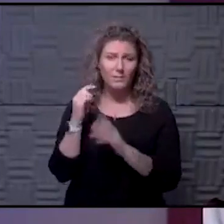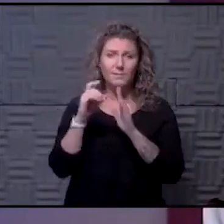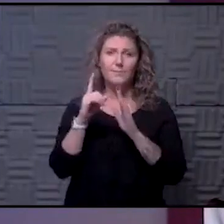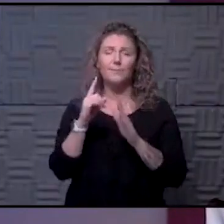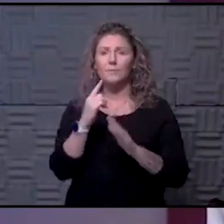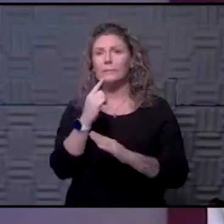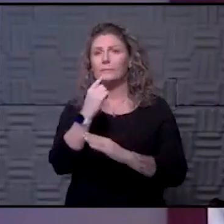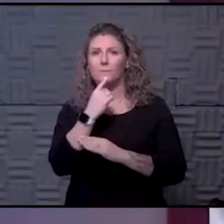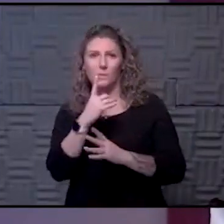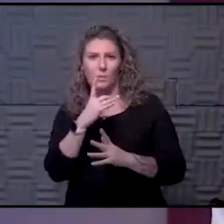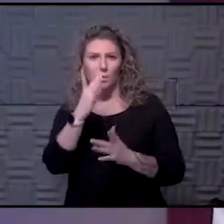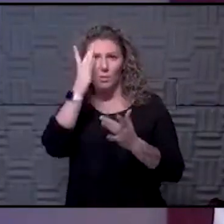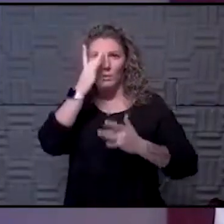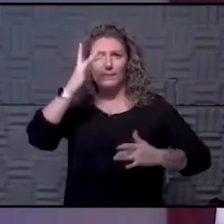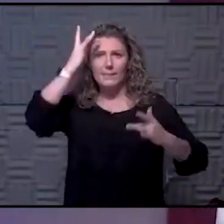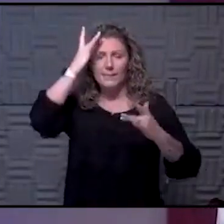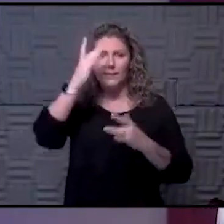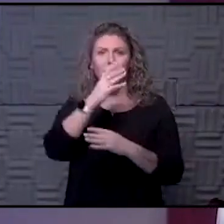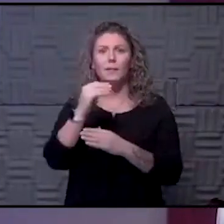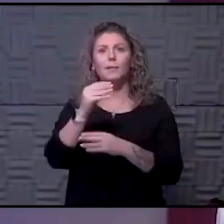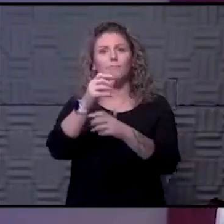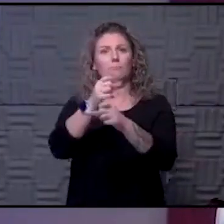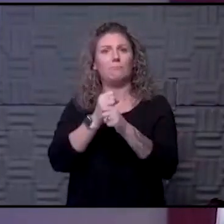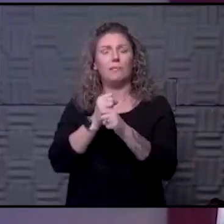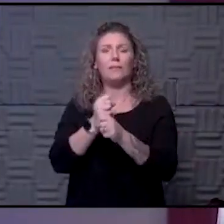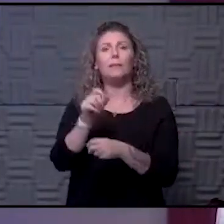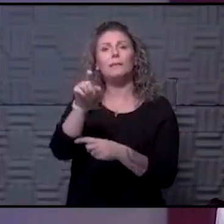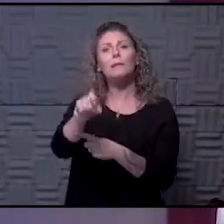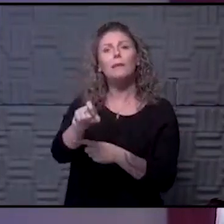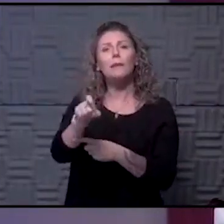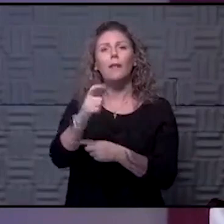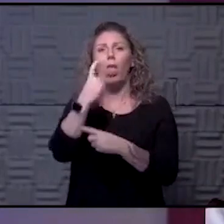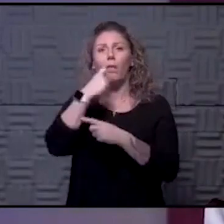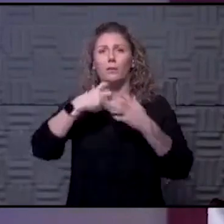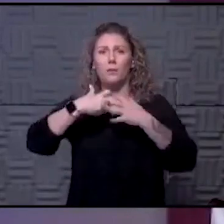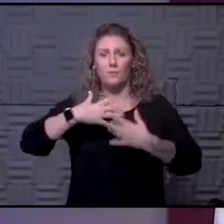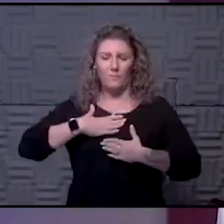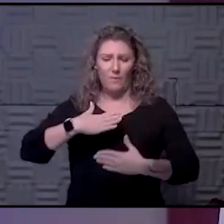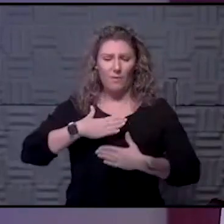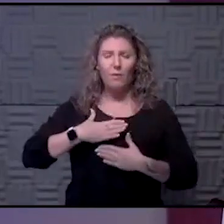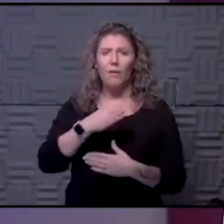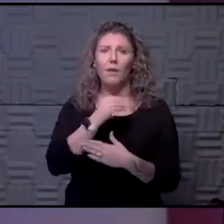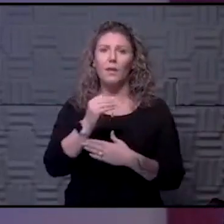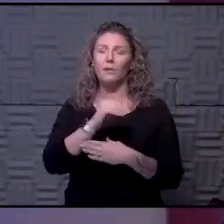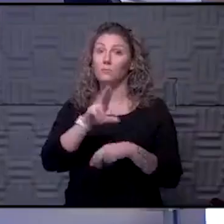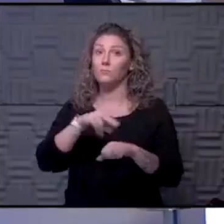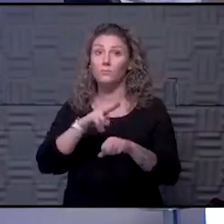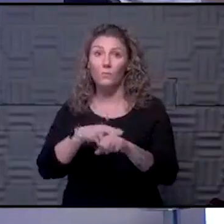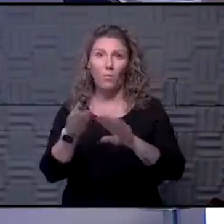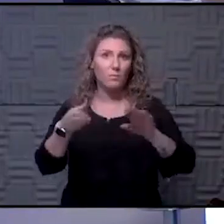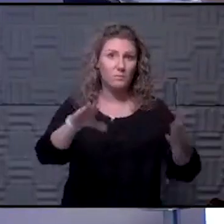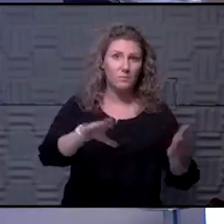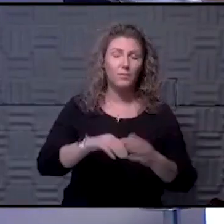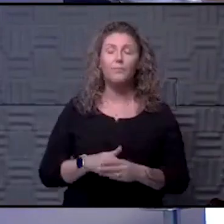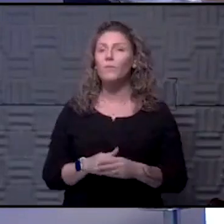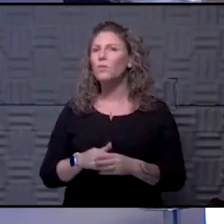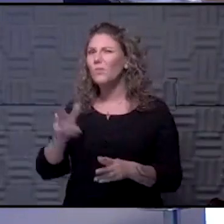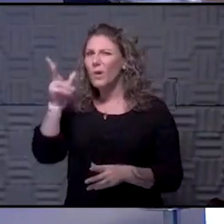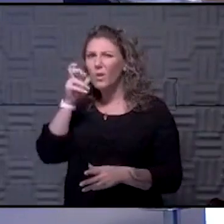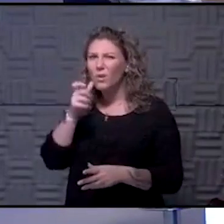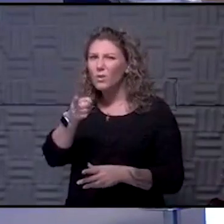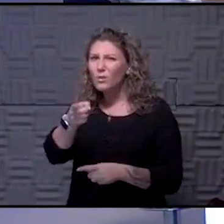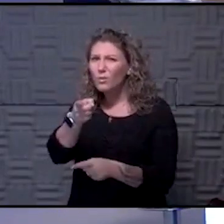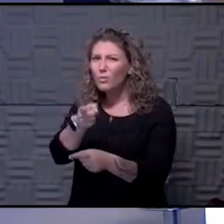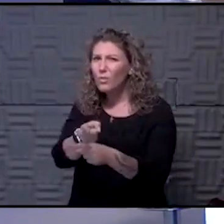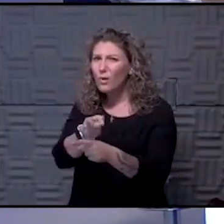severe disease and needing to get on the ventilator, and of course death. So if I heard you correctly,